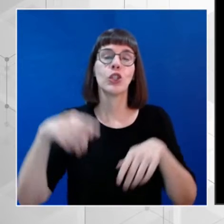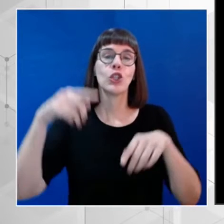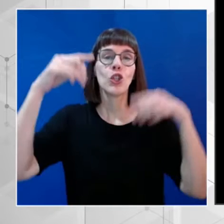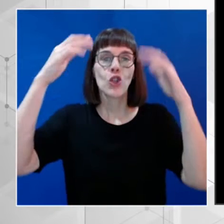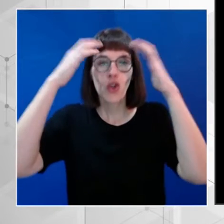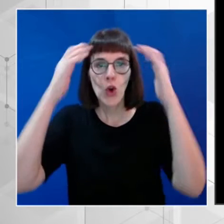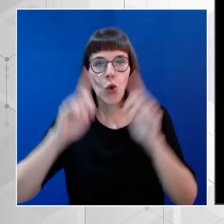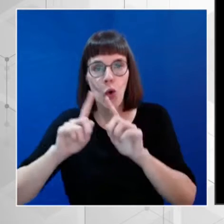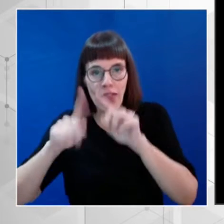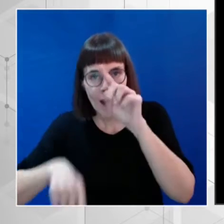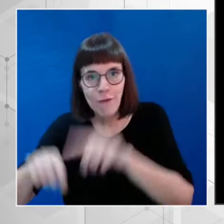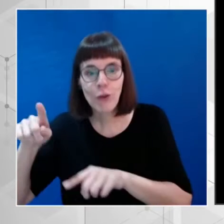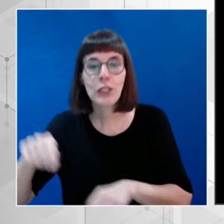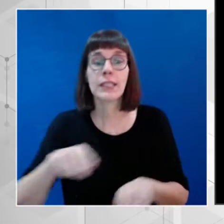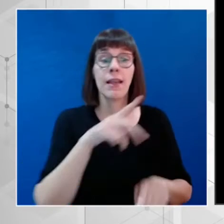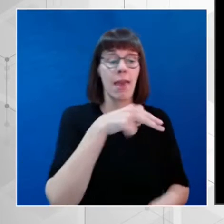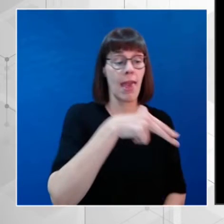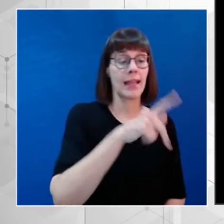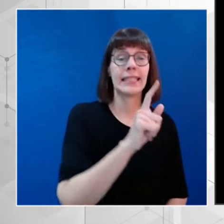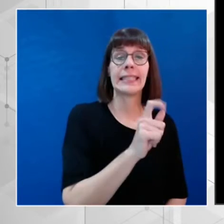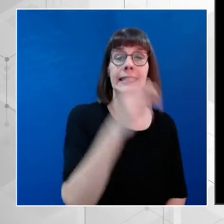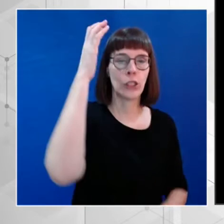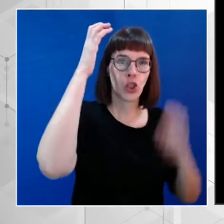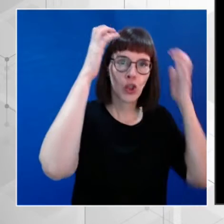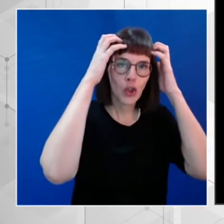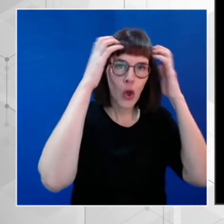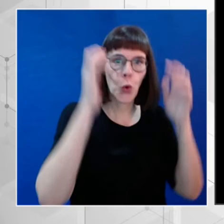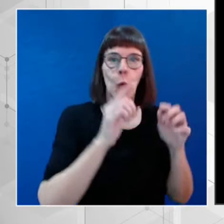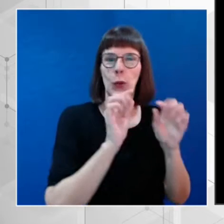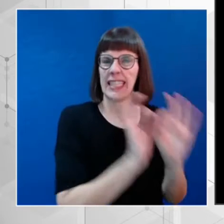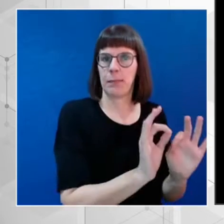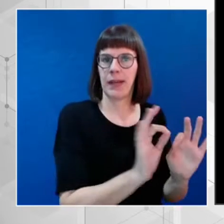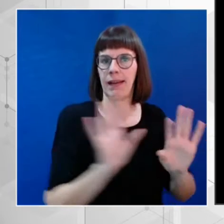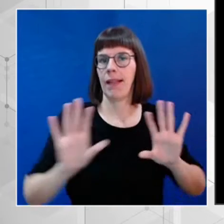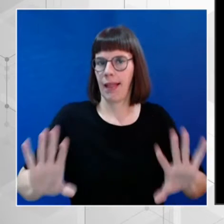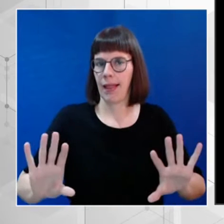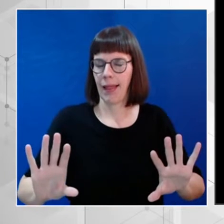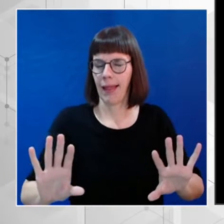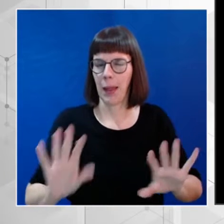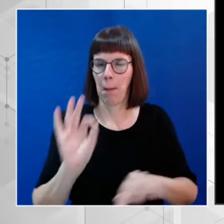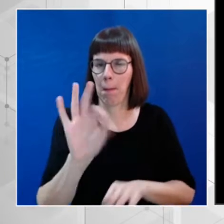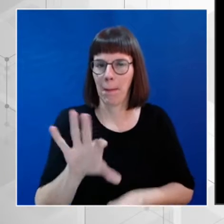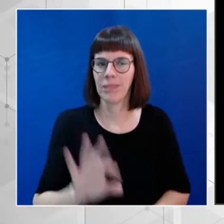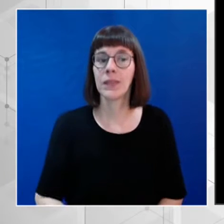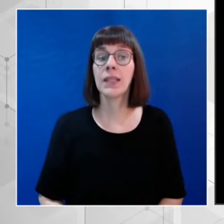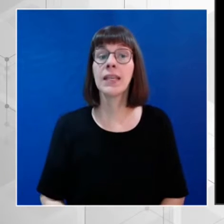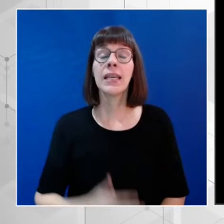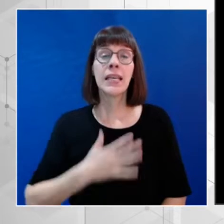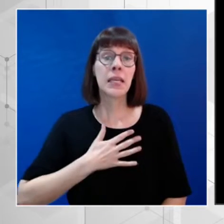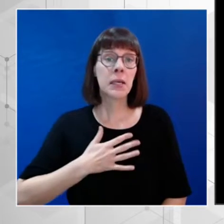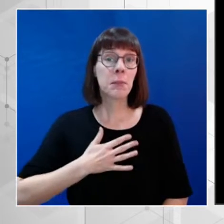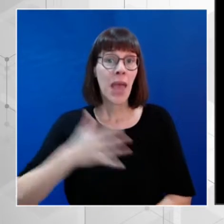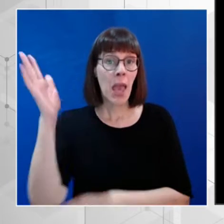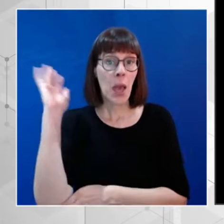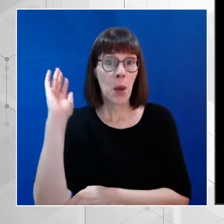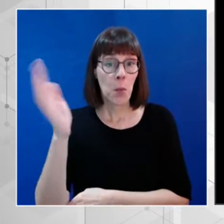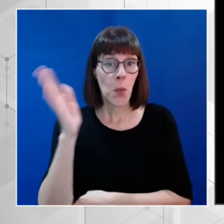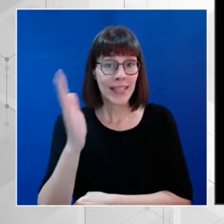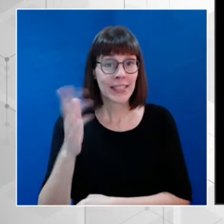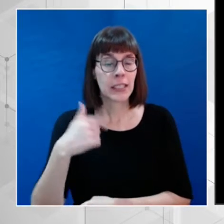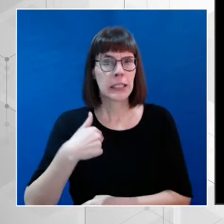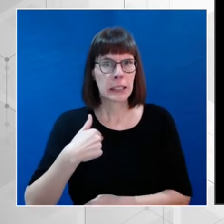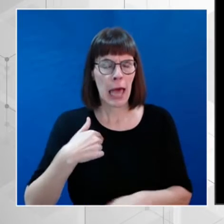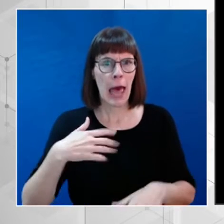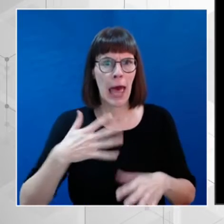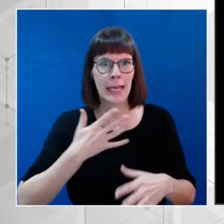neurotypical. About this presentation and the slides, I did my very best, but I'm fairly certain it's not perfectly